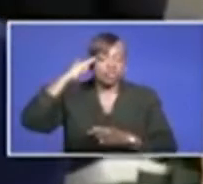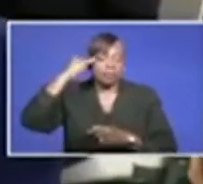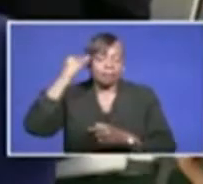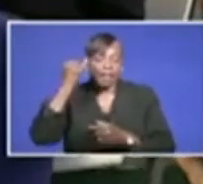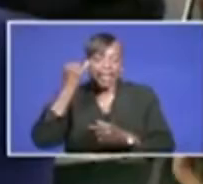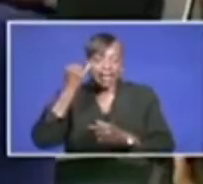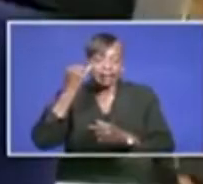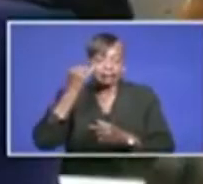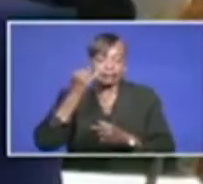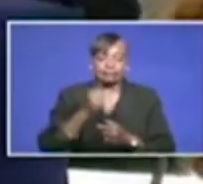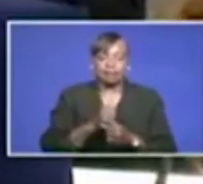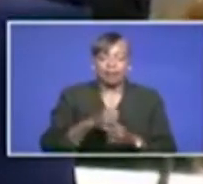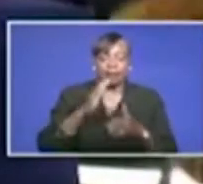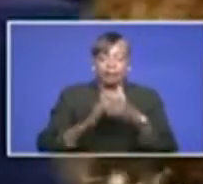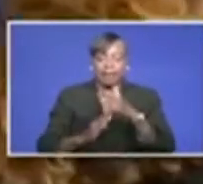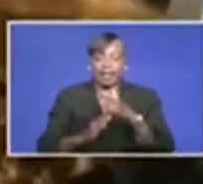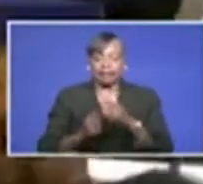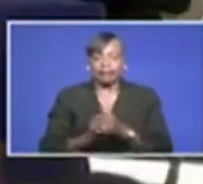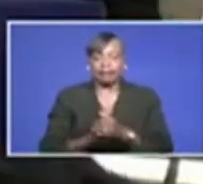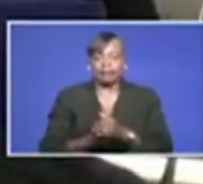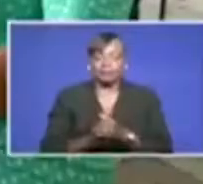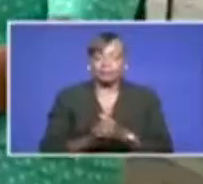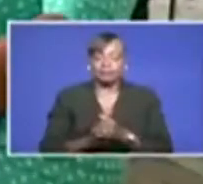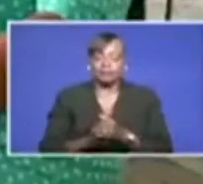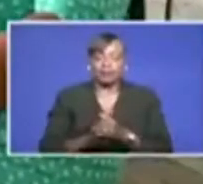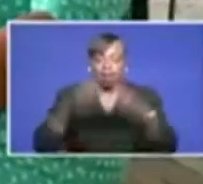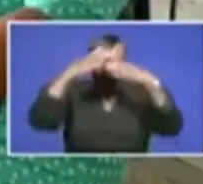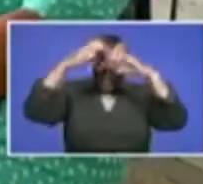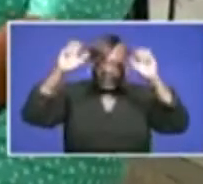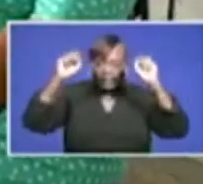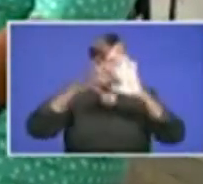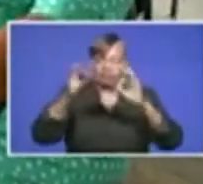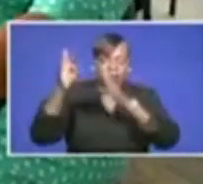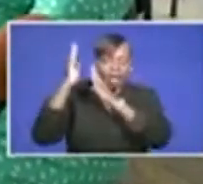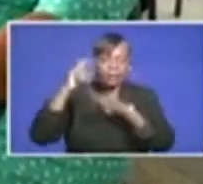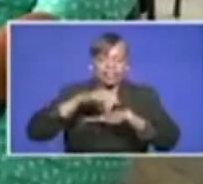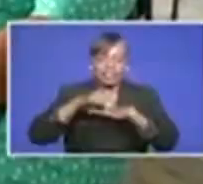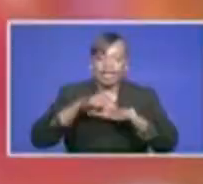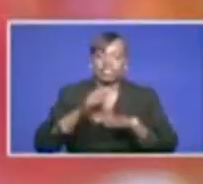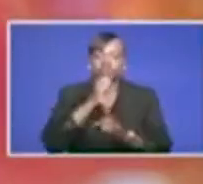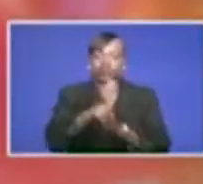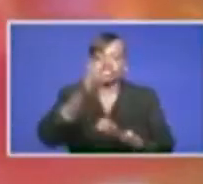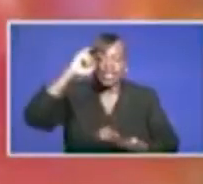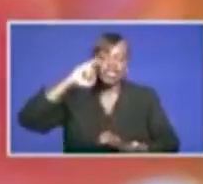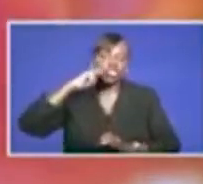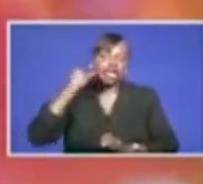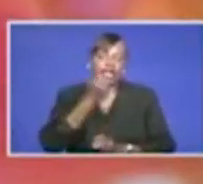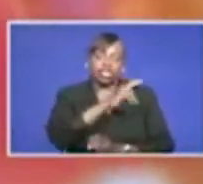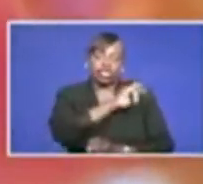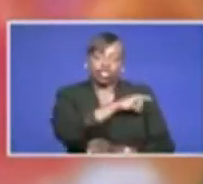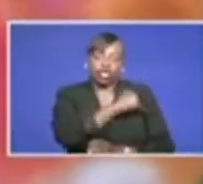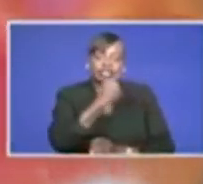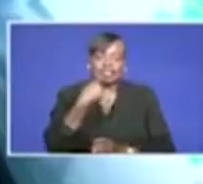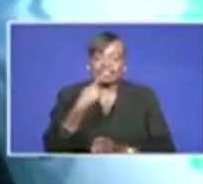Program that is facilitated through the Inter-American Development Bank. President of the Bahamas National Trust, Janet Johnson, says it is a crucial